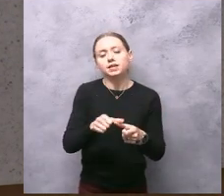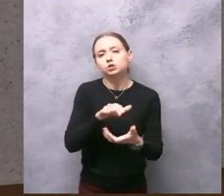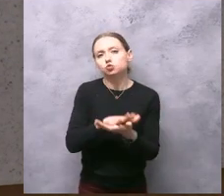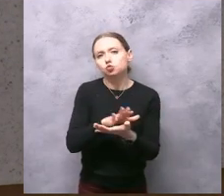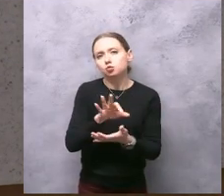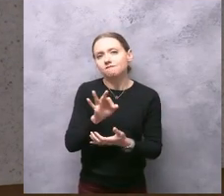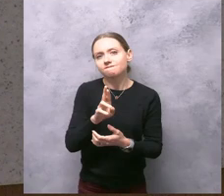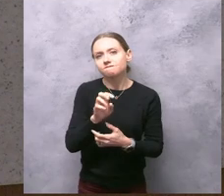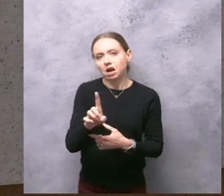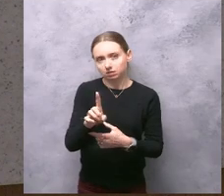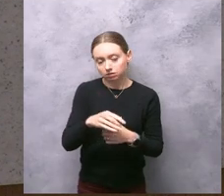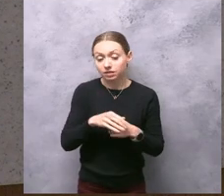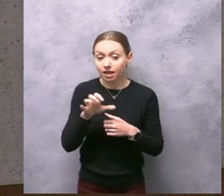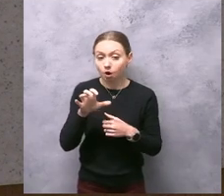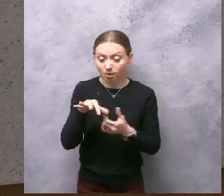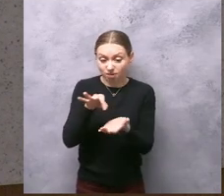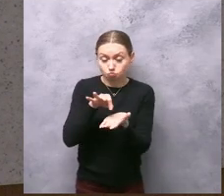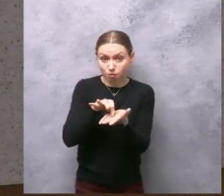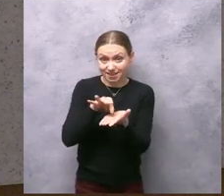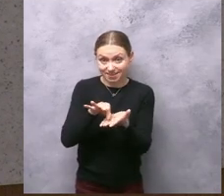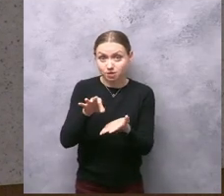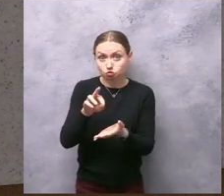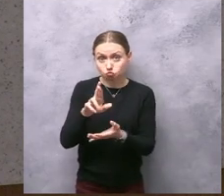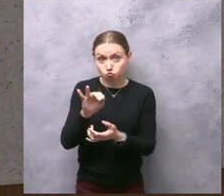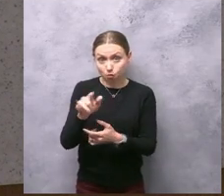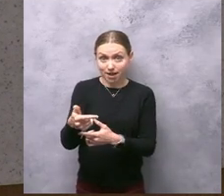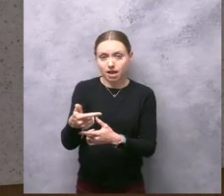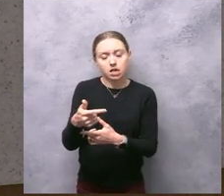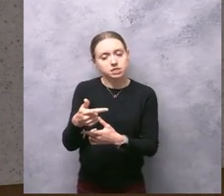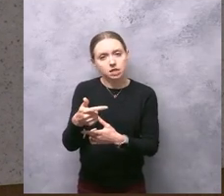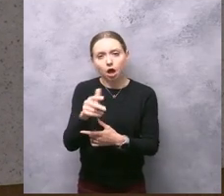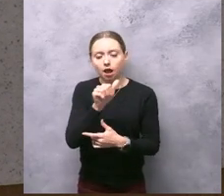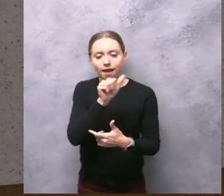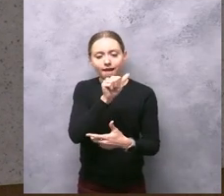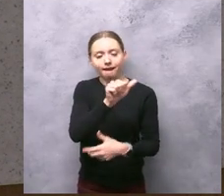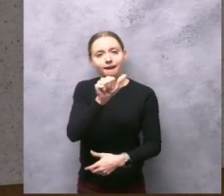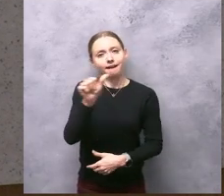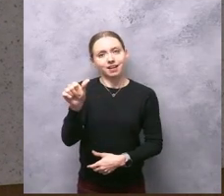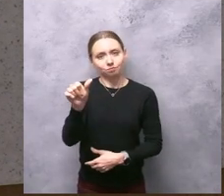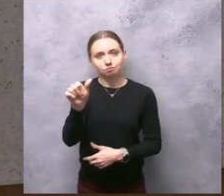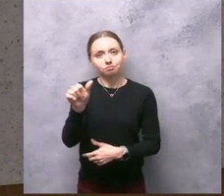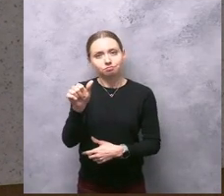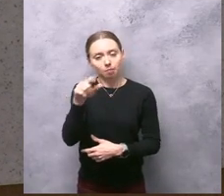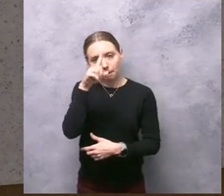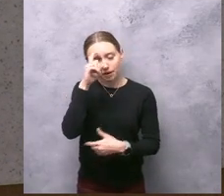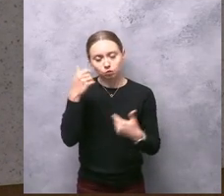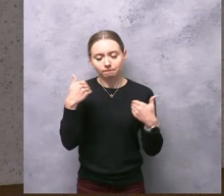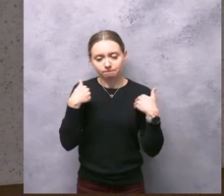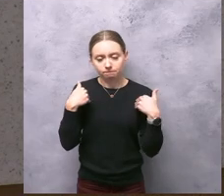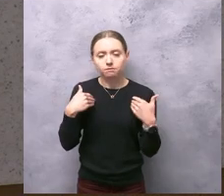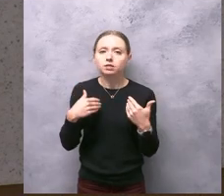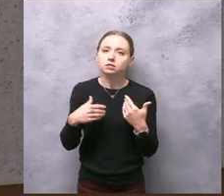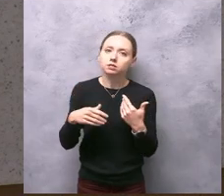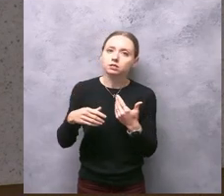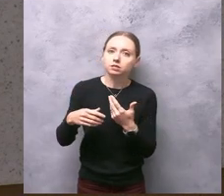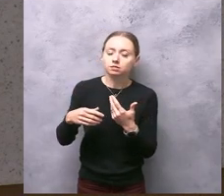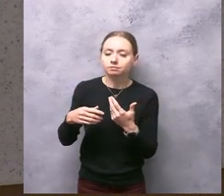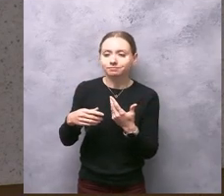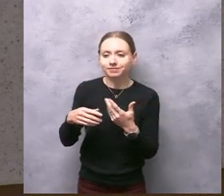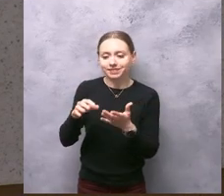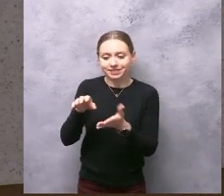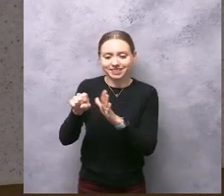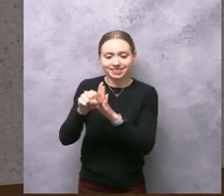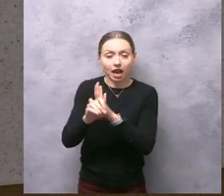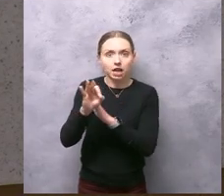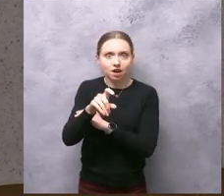that rating is a AAA rating because we have the permanent school fund backing through that the state of Texas has. But then